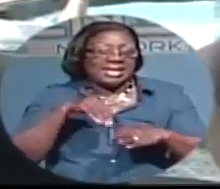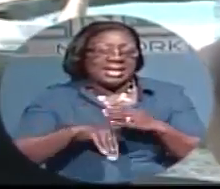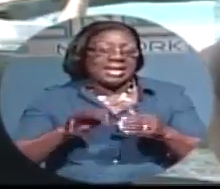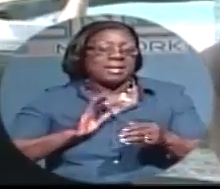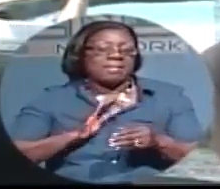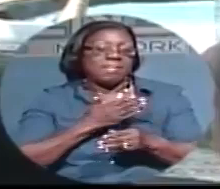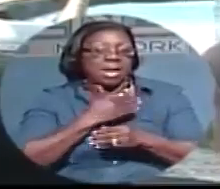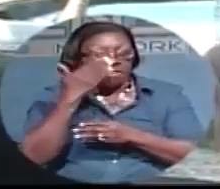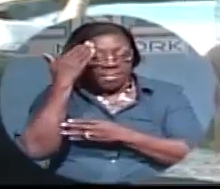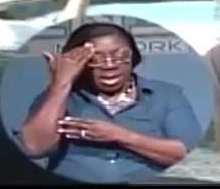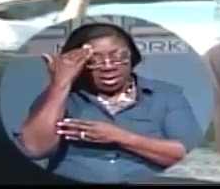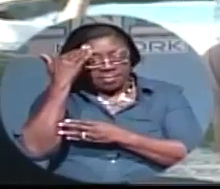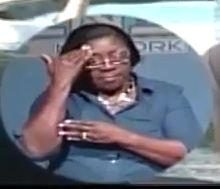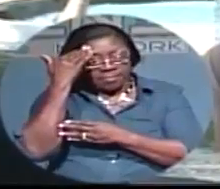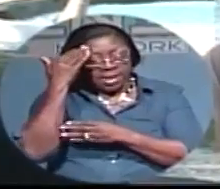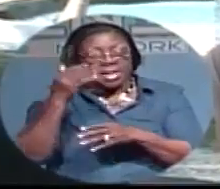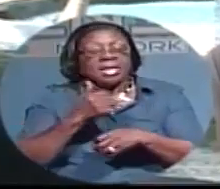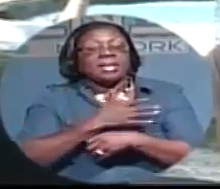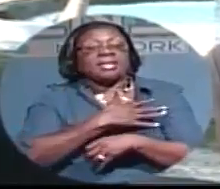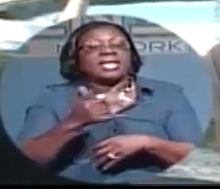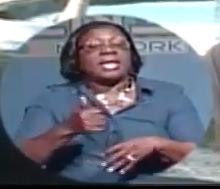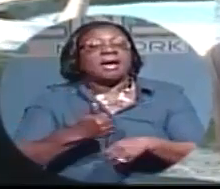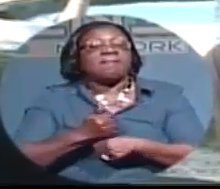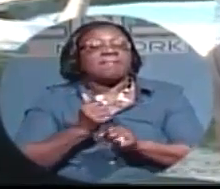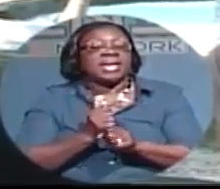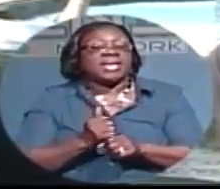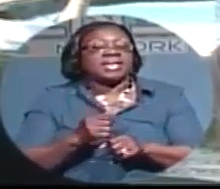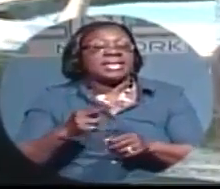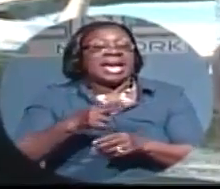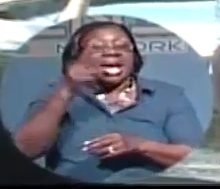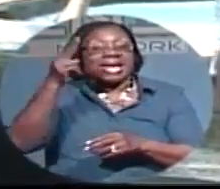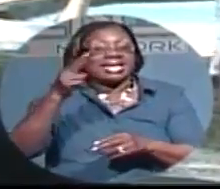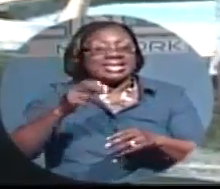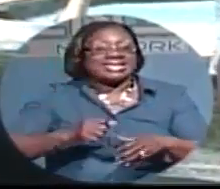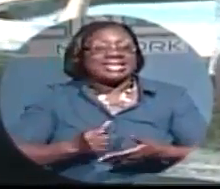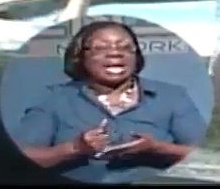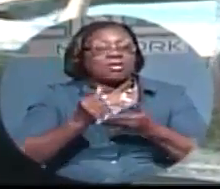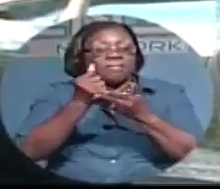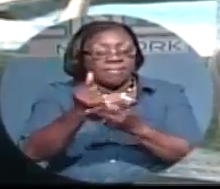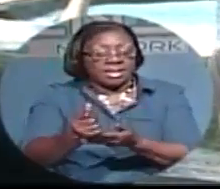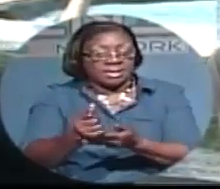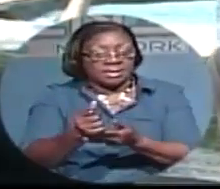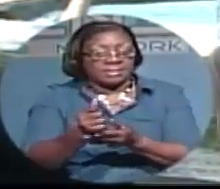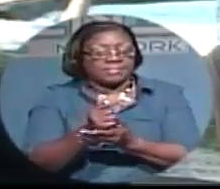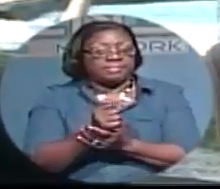sacrifice, and we continually call for heroes in the country. Clint Watson, ZNS News.